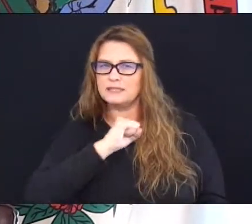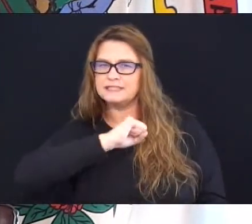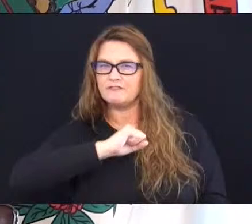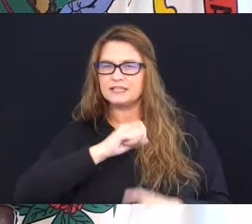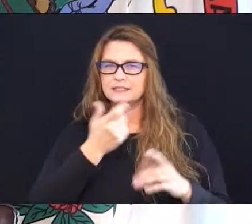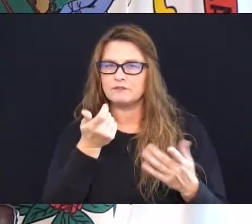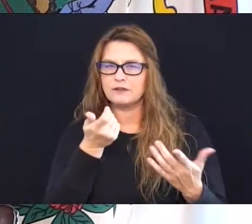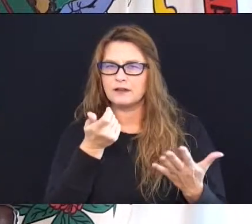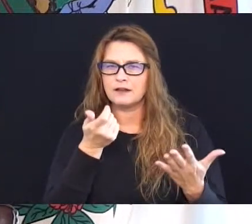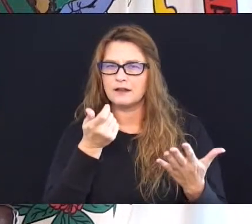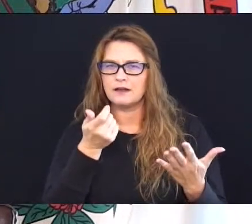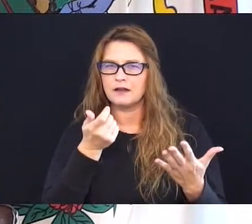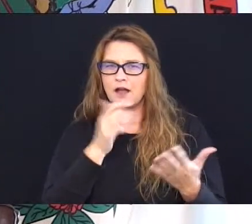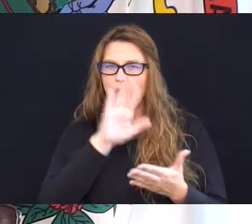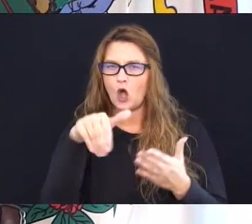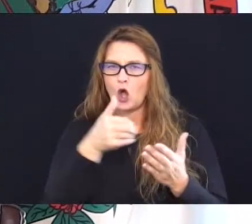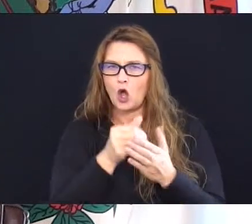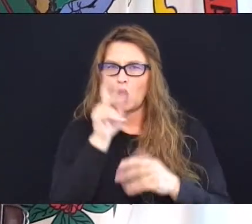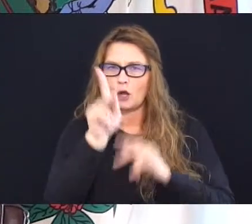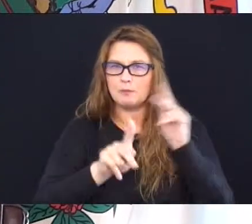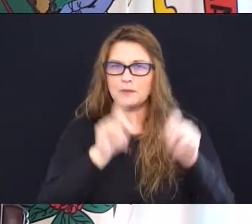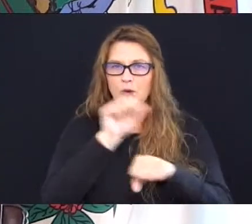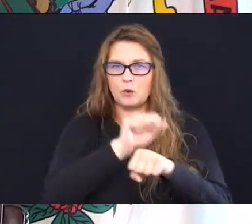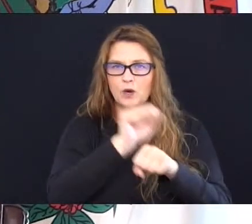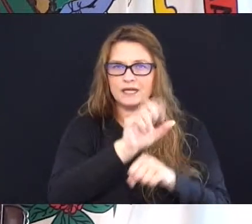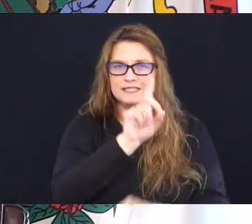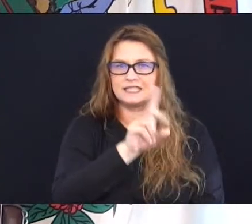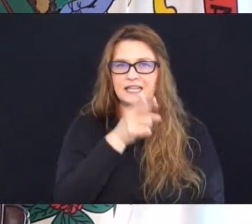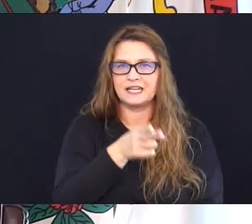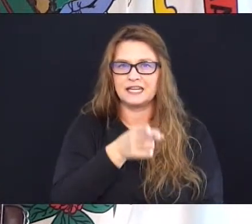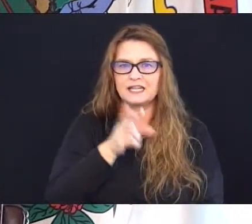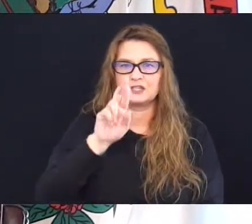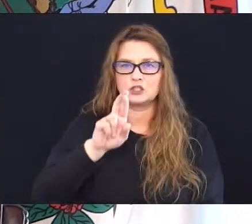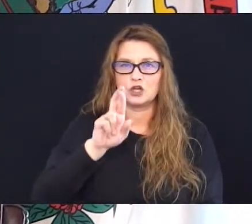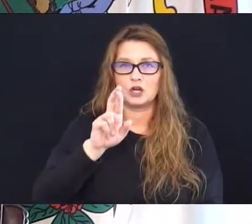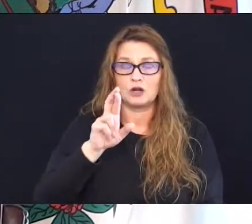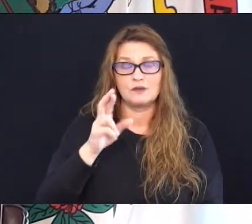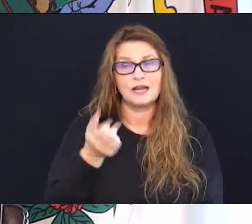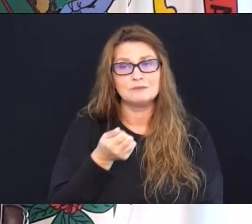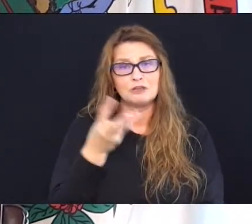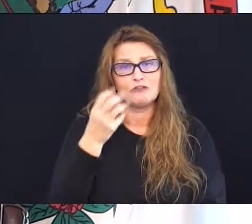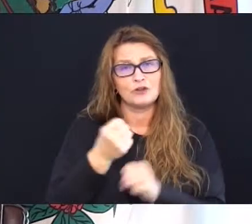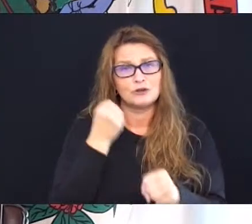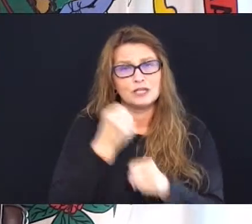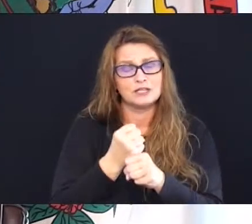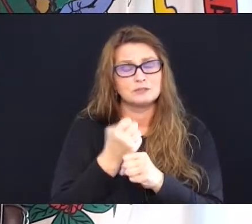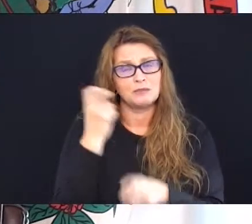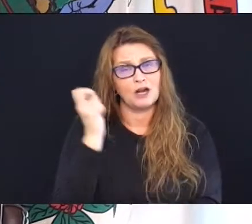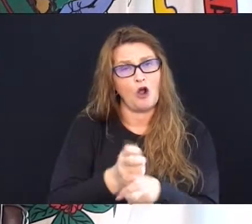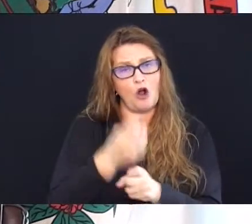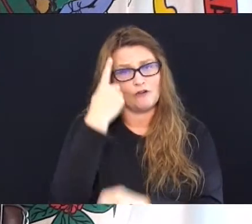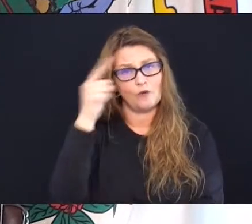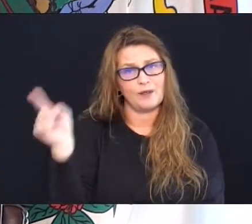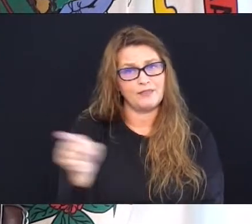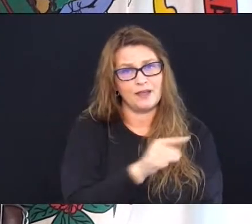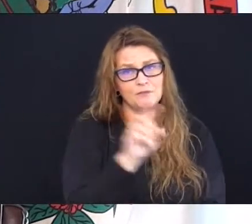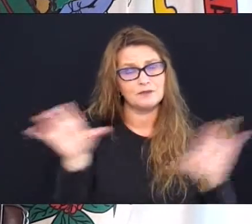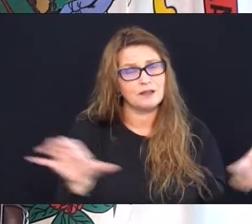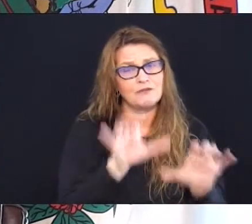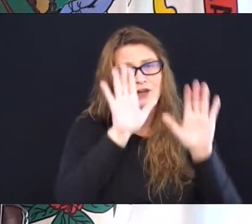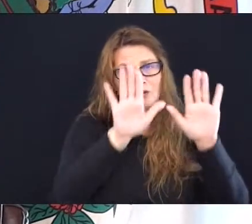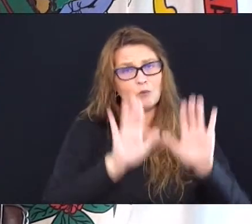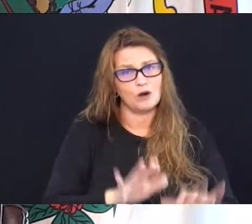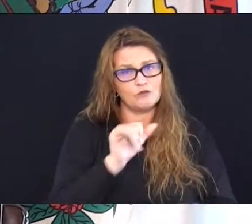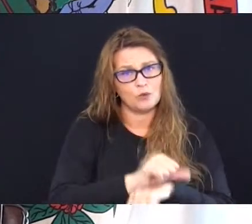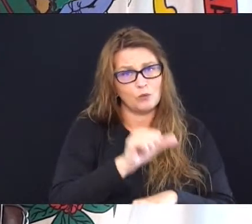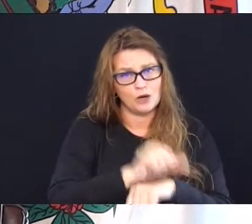this. All those people that are working in DHHR the last couple of years have been tough stuff, and they've done a lot of good work. And